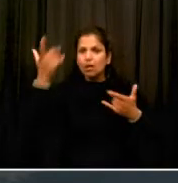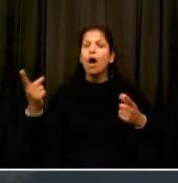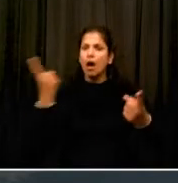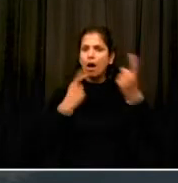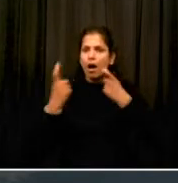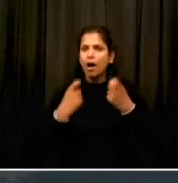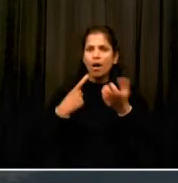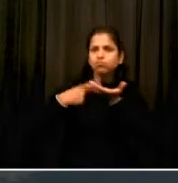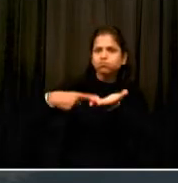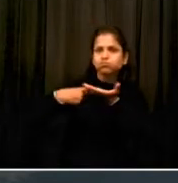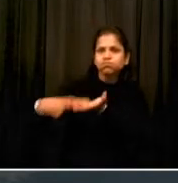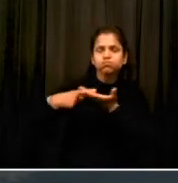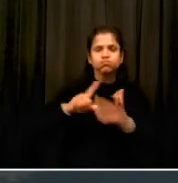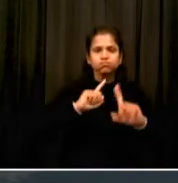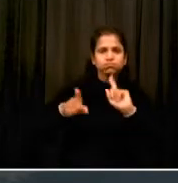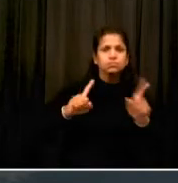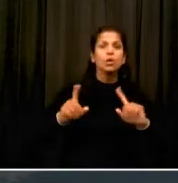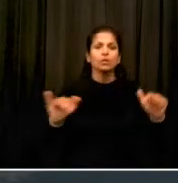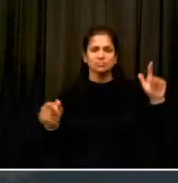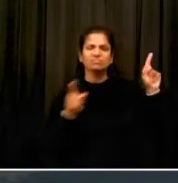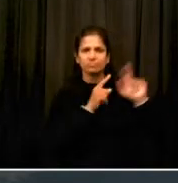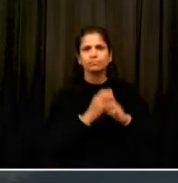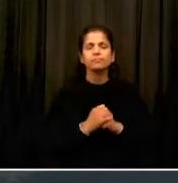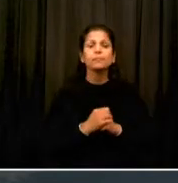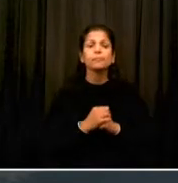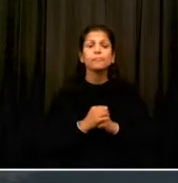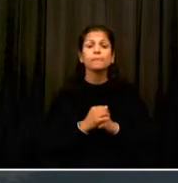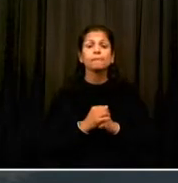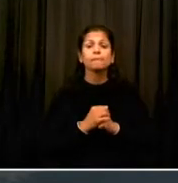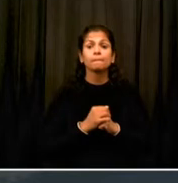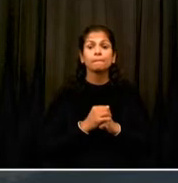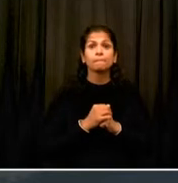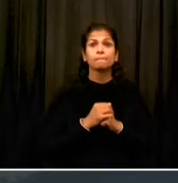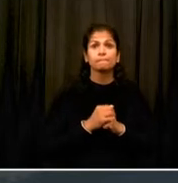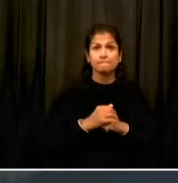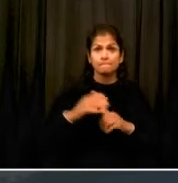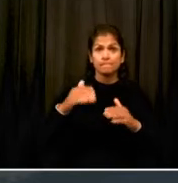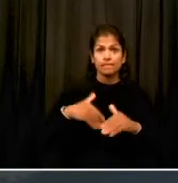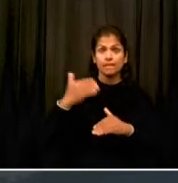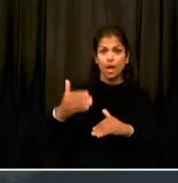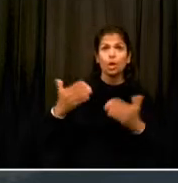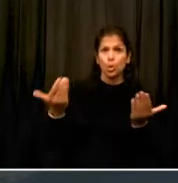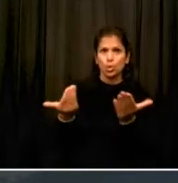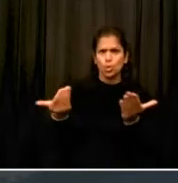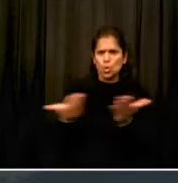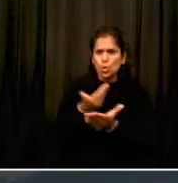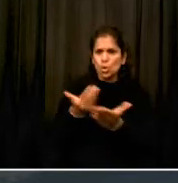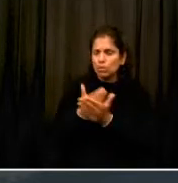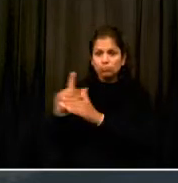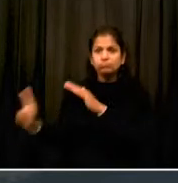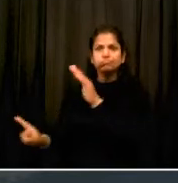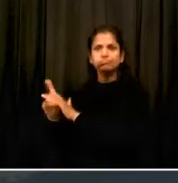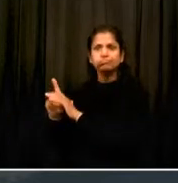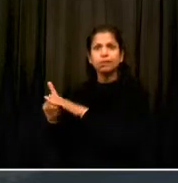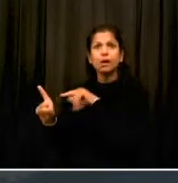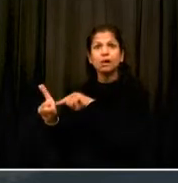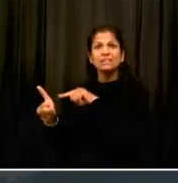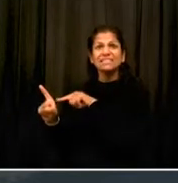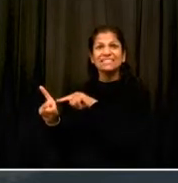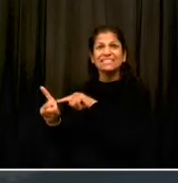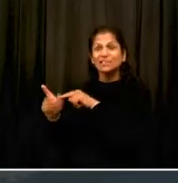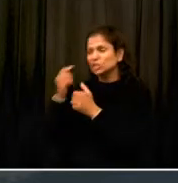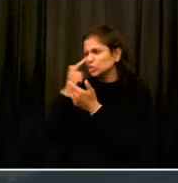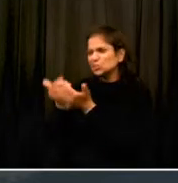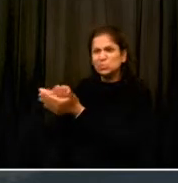75% of new cases that we need to know are isolating so they're not going out and potentially infecting other New Yorkers. For that